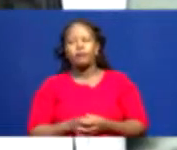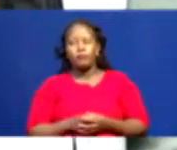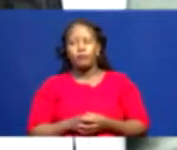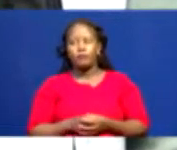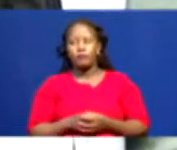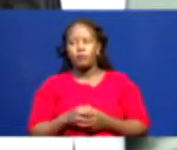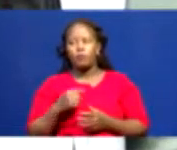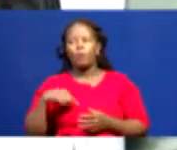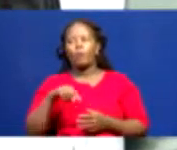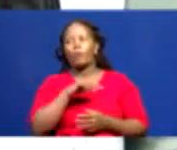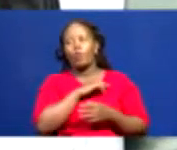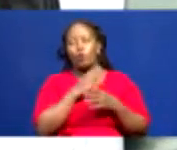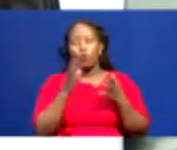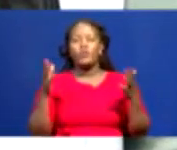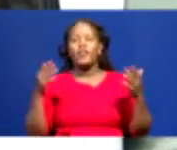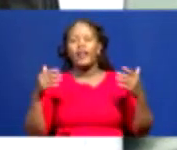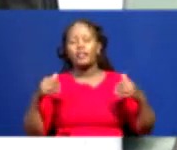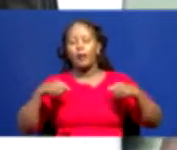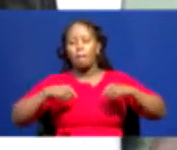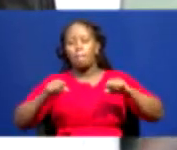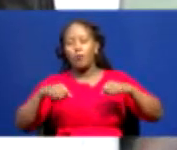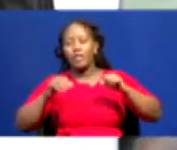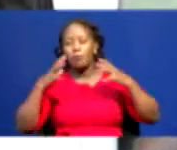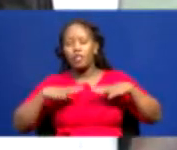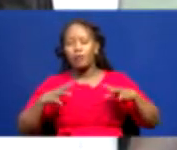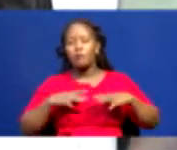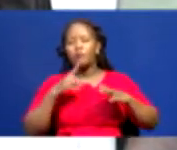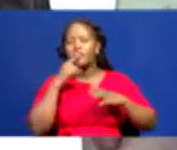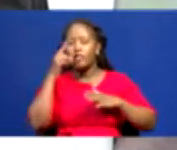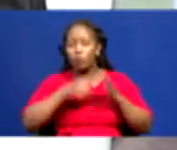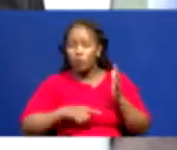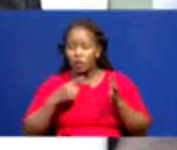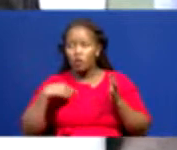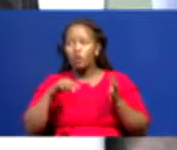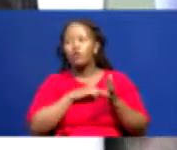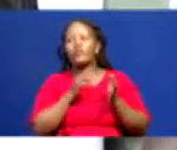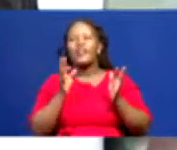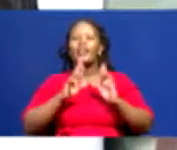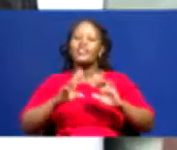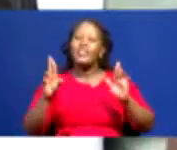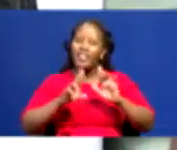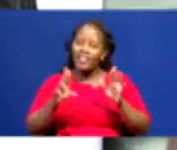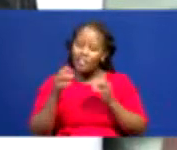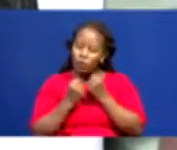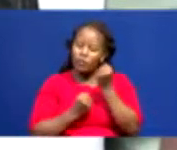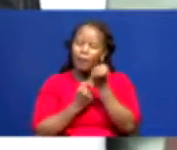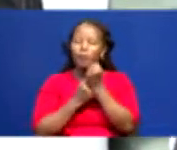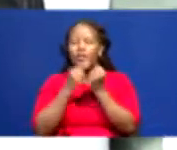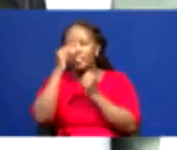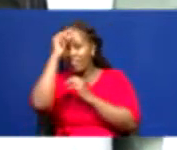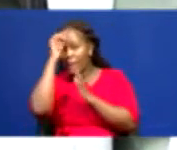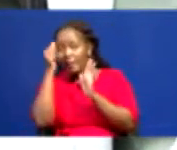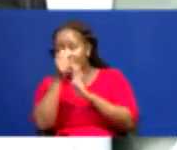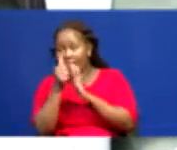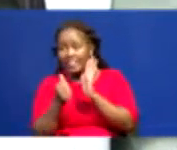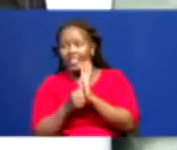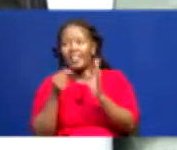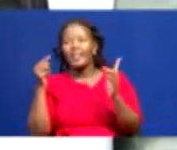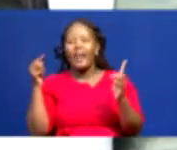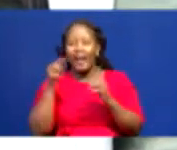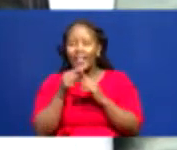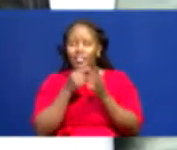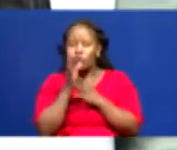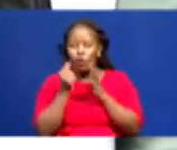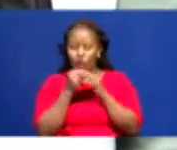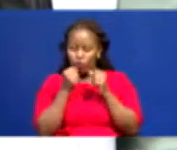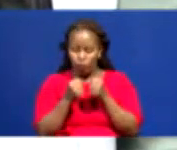Na tumejitokeza kama vijana wa boda boda, tumesema sisi tuko ready kusupport serikali, agenda zote za serikali, until serikali iweze kuwa